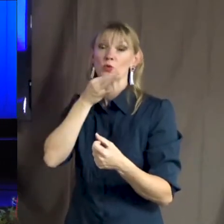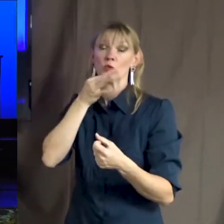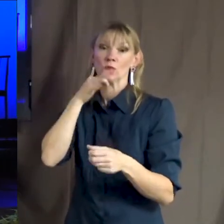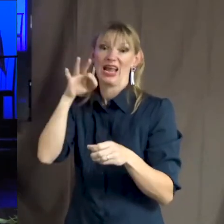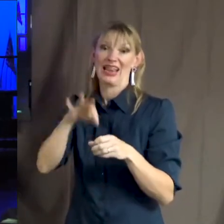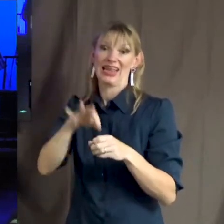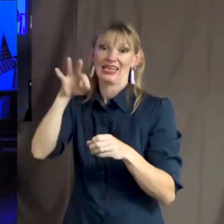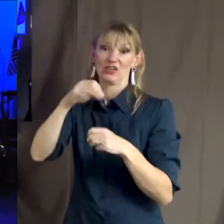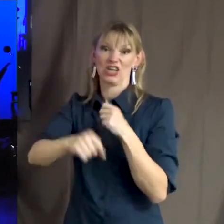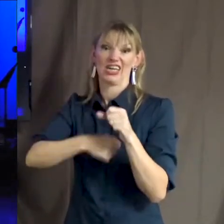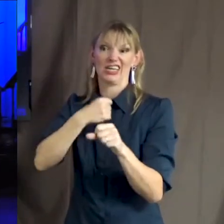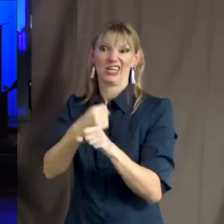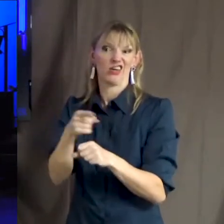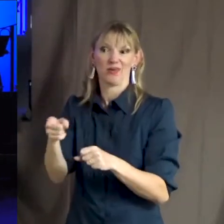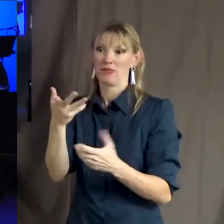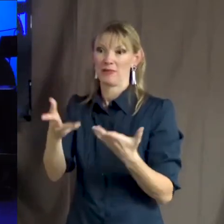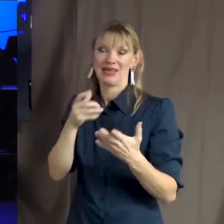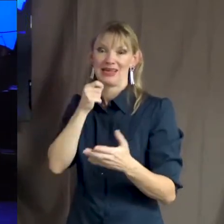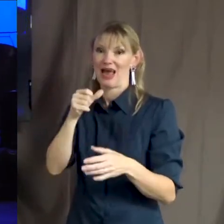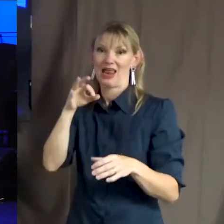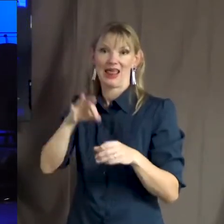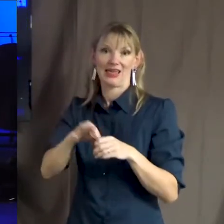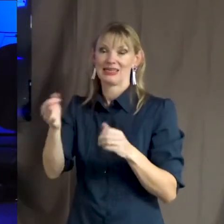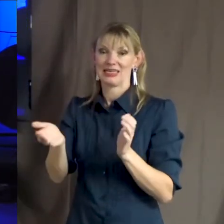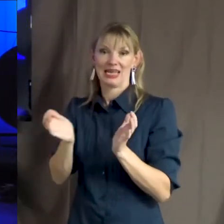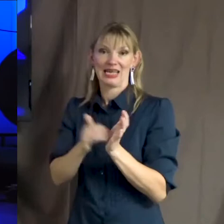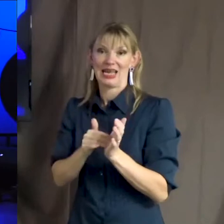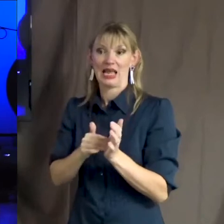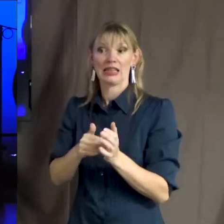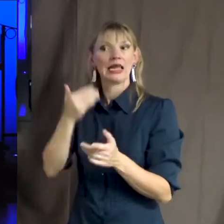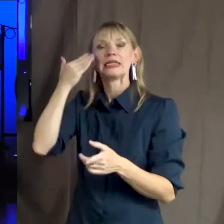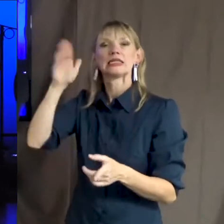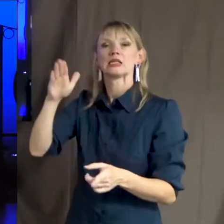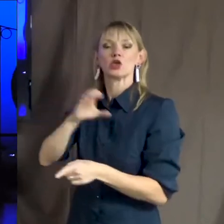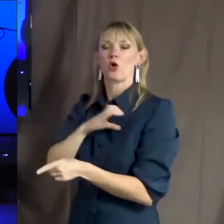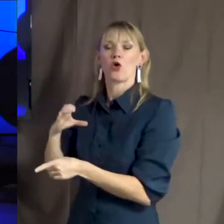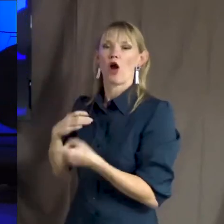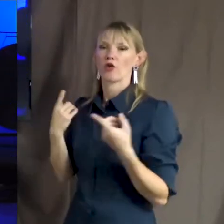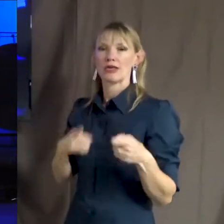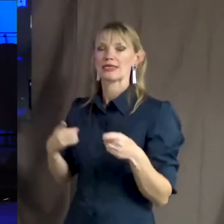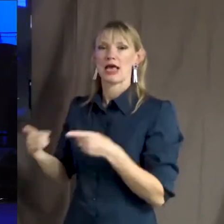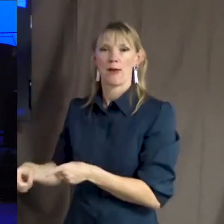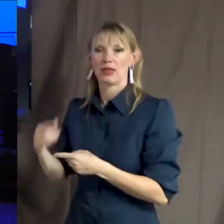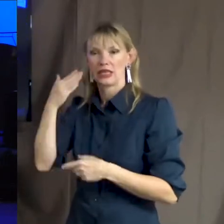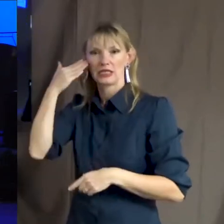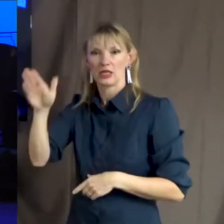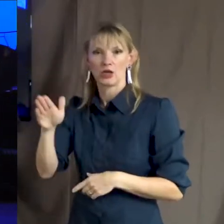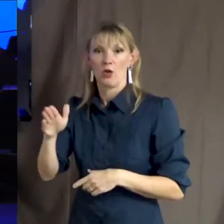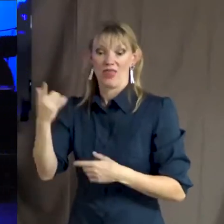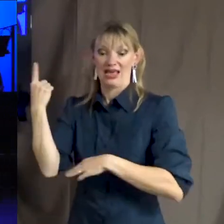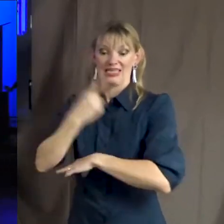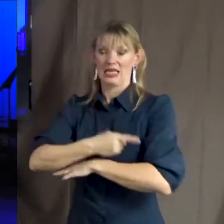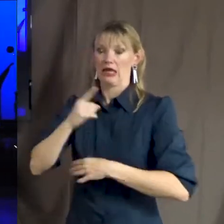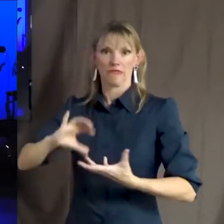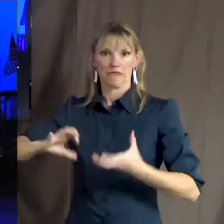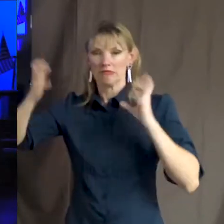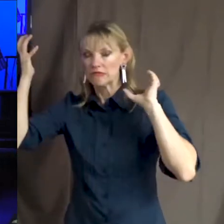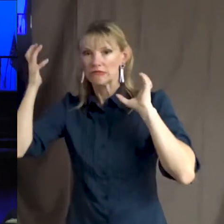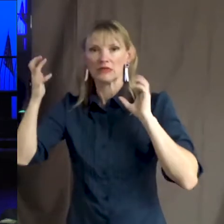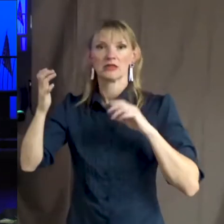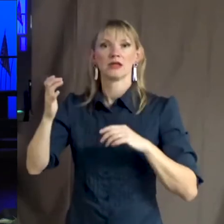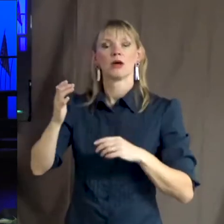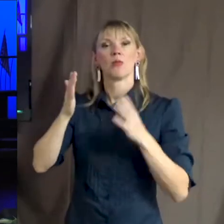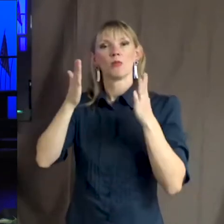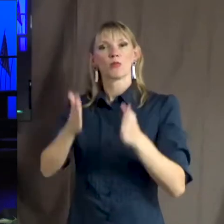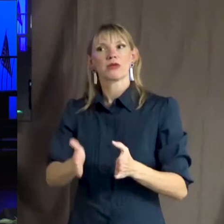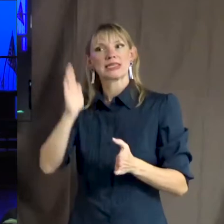wouldn't get reelected. They didn't know what would happen in the Congress. It was a chaotic day. Even Sam Rayburn, the Speaker of the House, had no idea